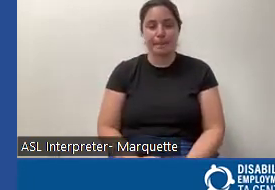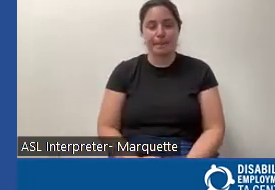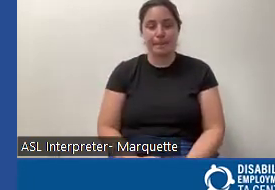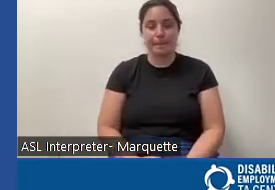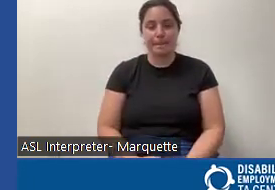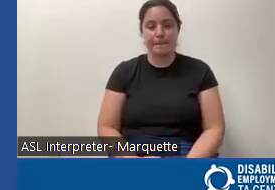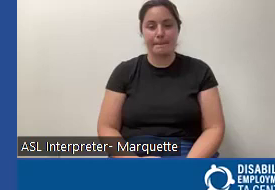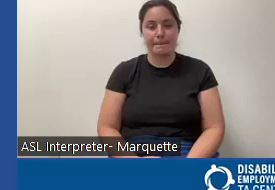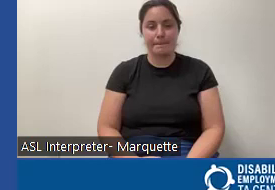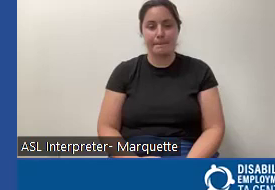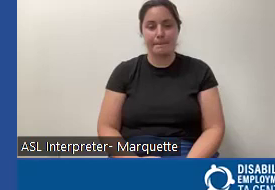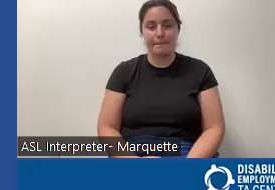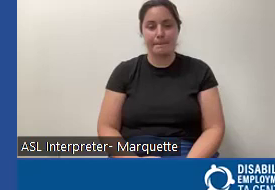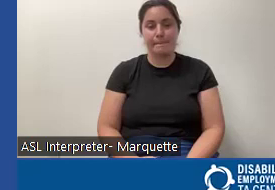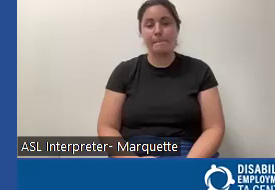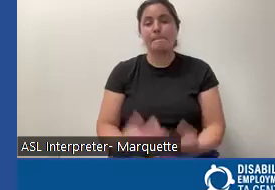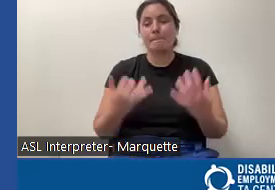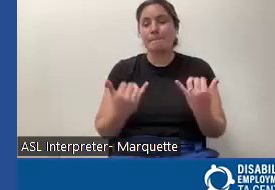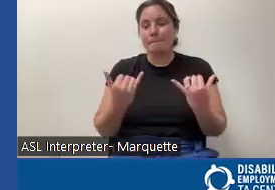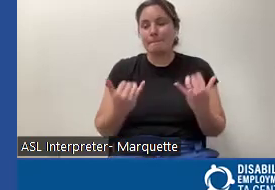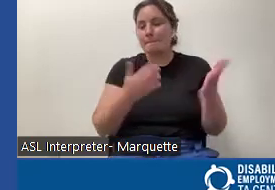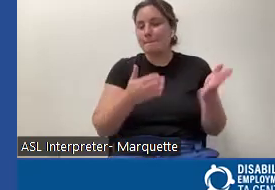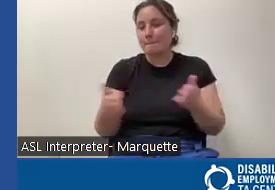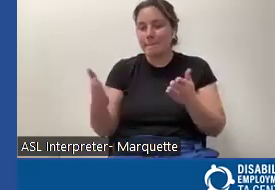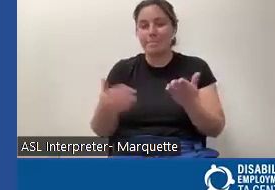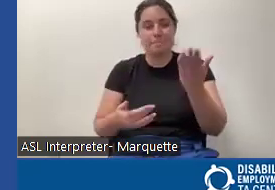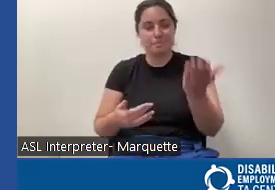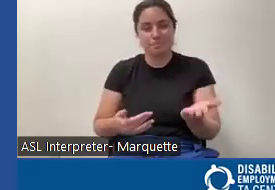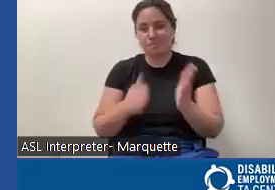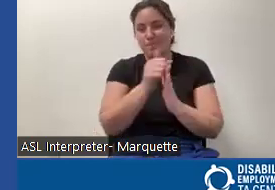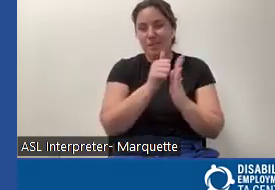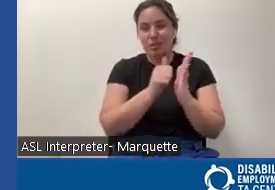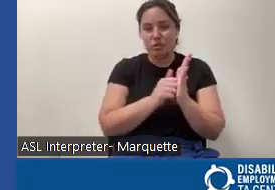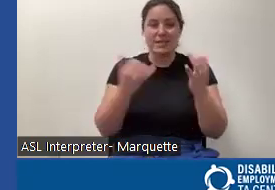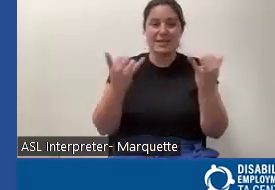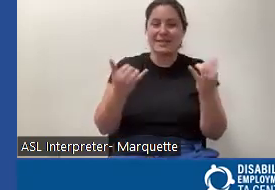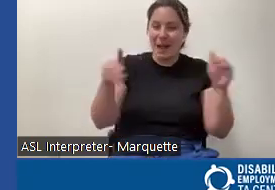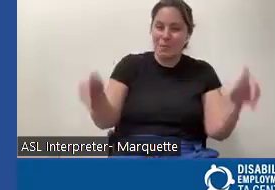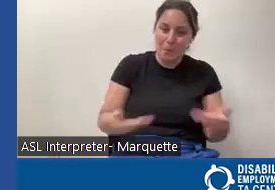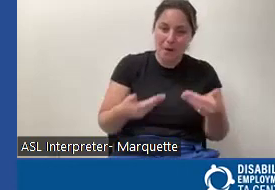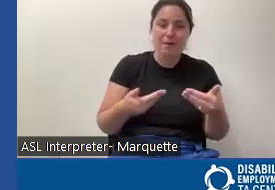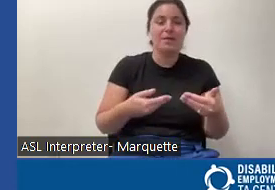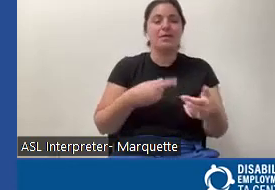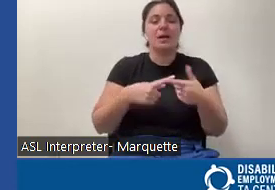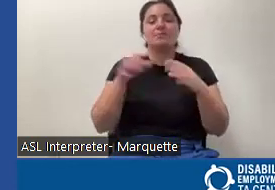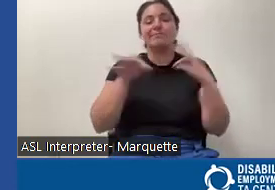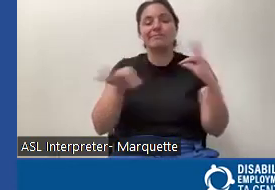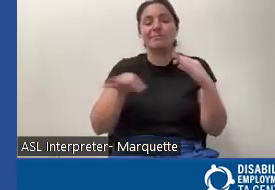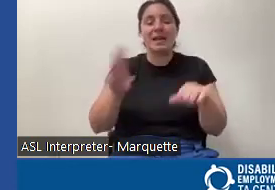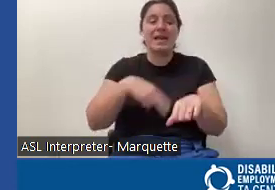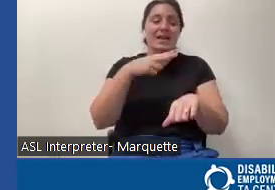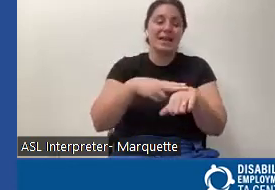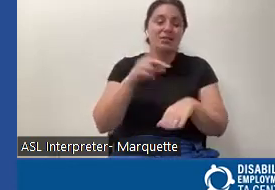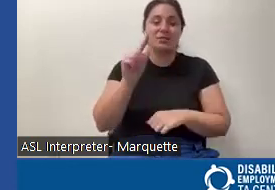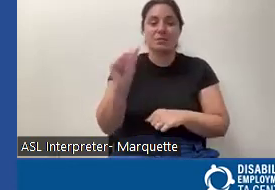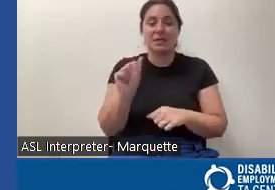This is our agenda for today, so we'll do a quick welcome, which we're doing now. I'll talk a little bit about National Disability Employment Awareness Month,